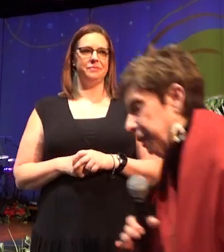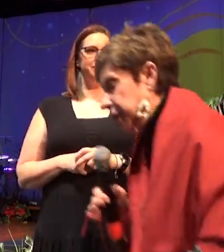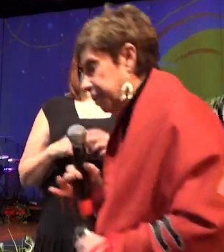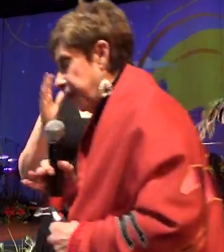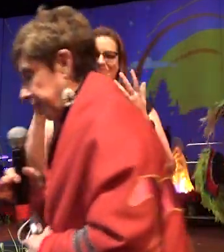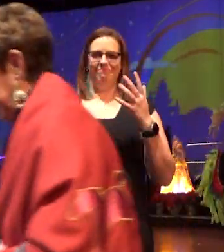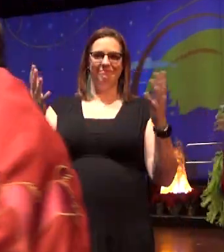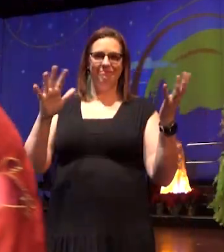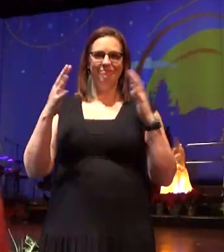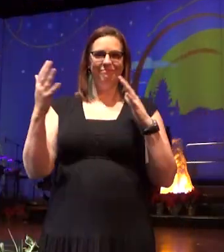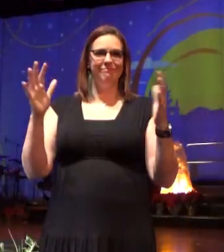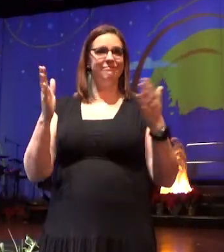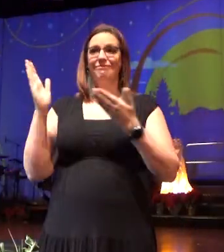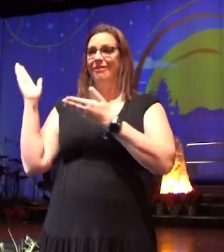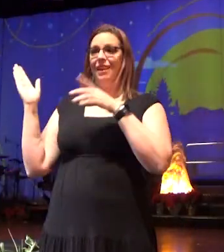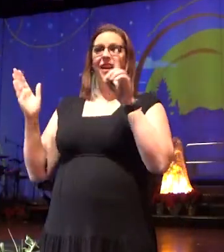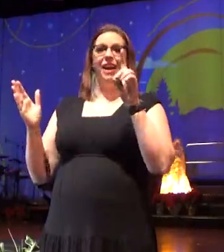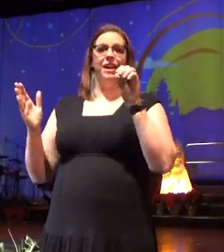Let's hear it for Doug Goodfeather.